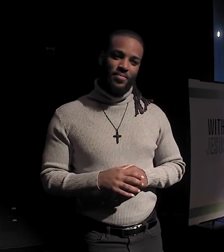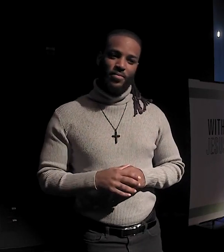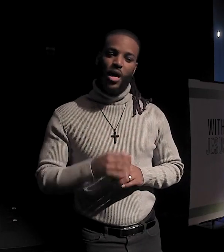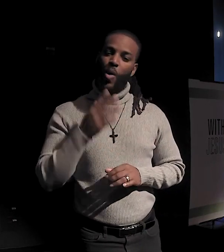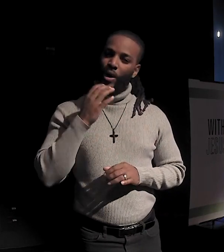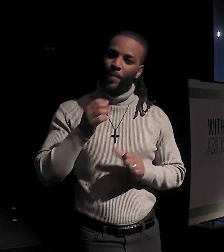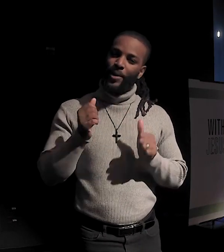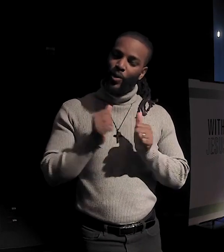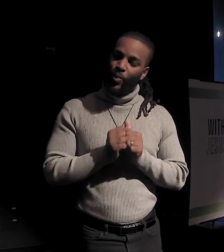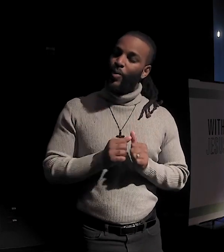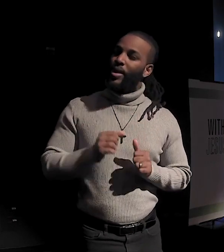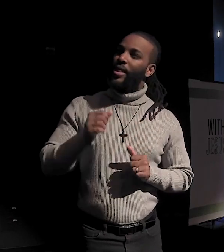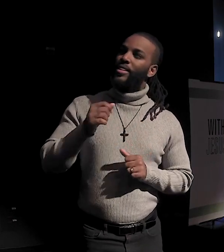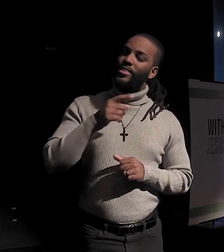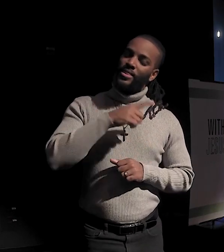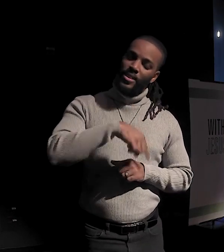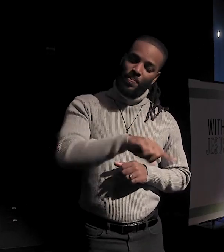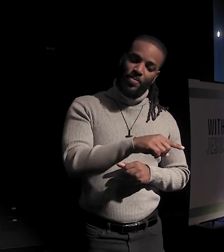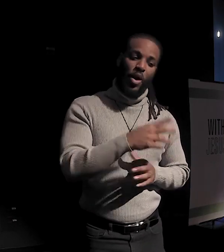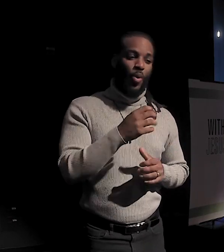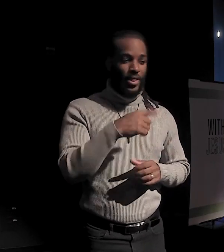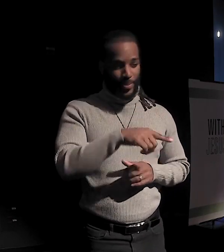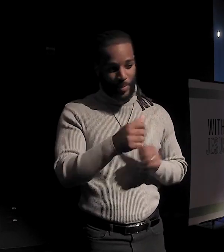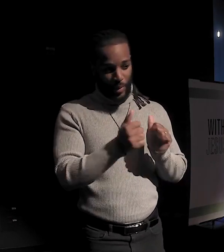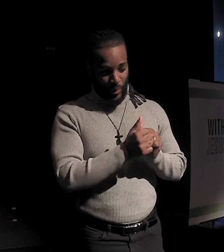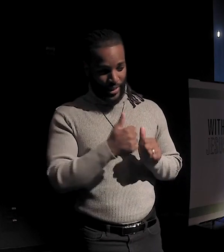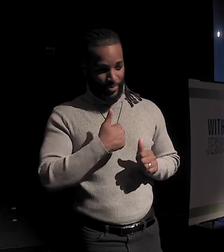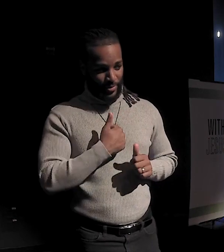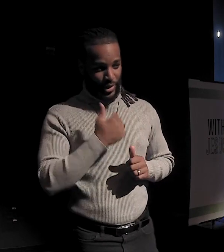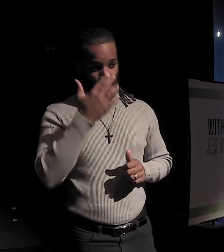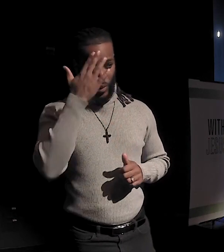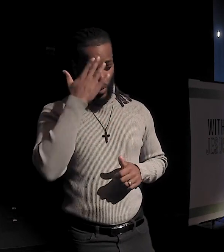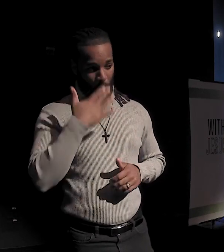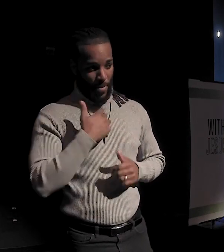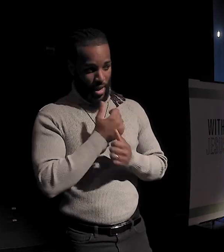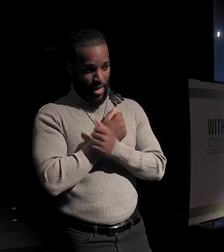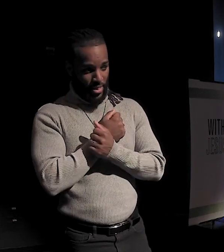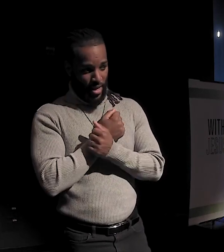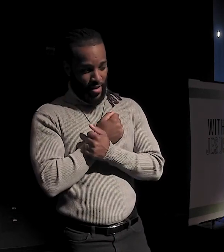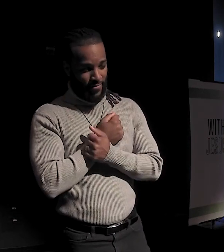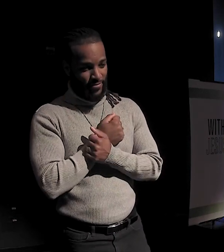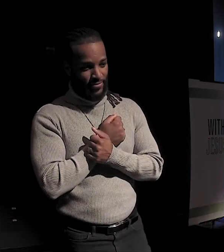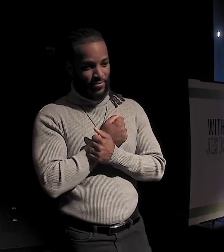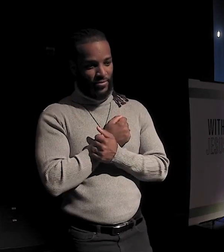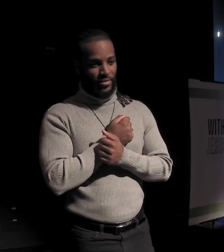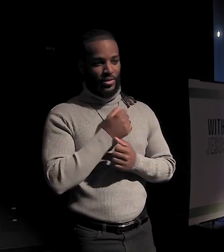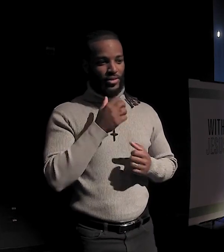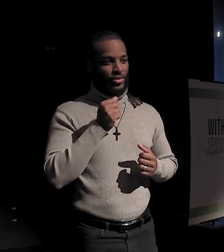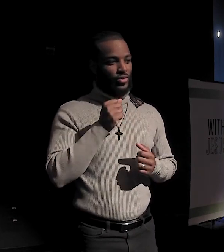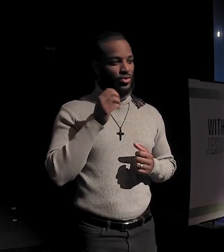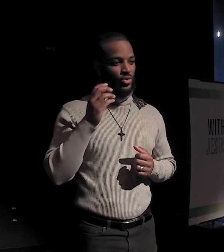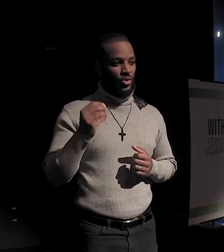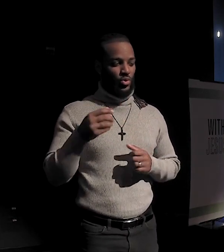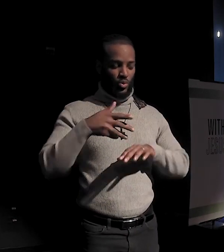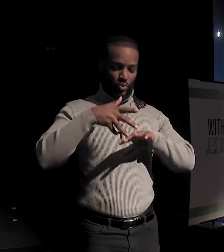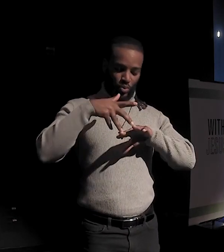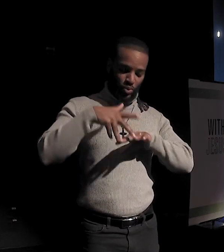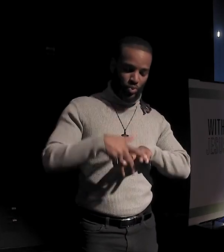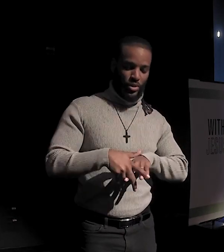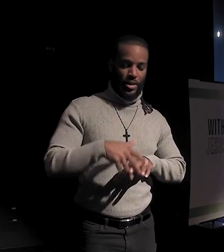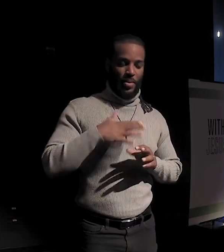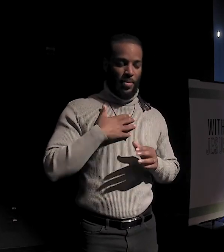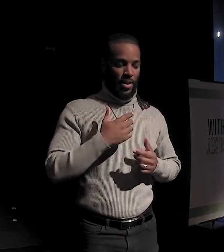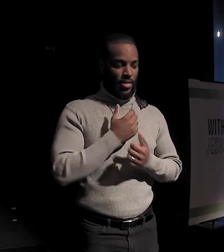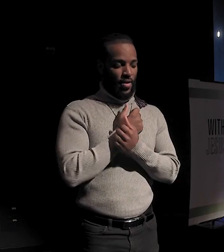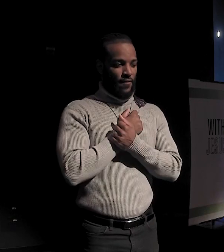to be with them. I want them to be with me, to know my love, to be so rooted in my love.